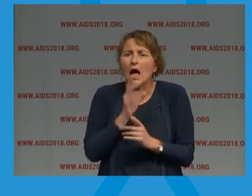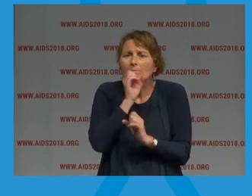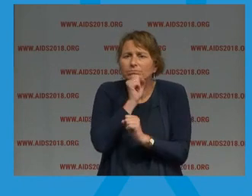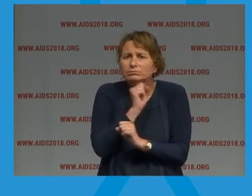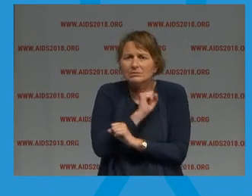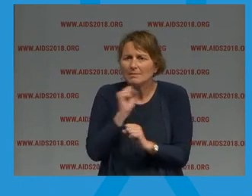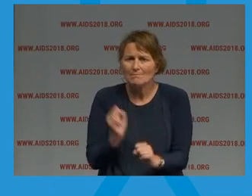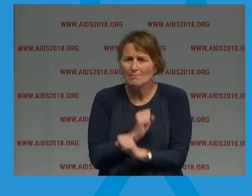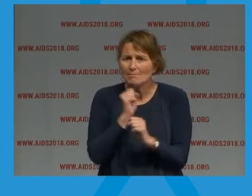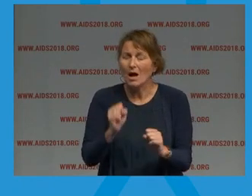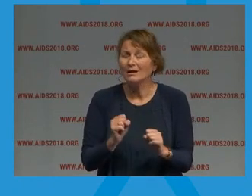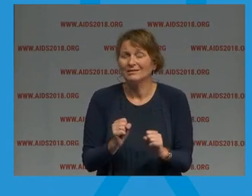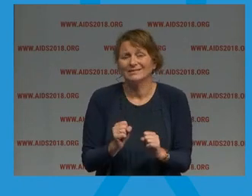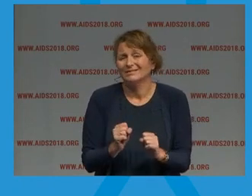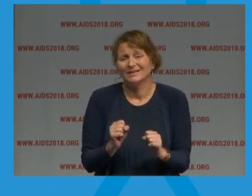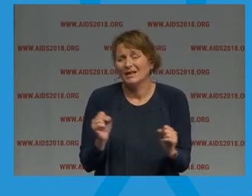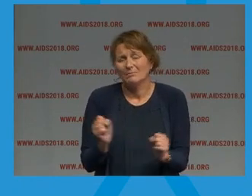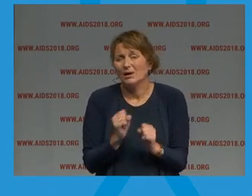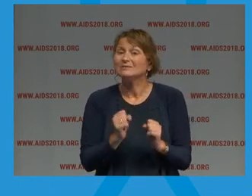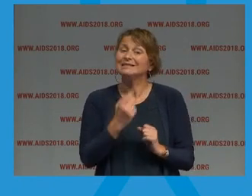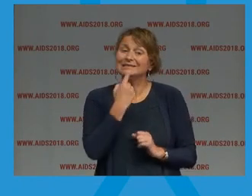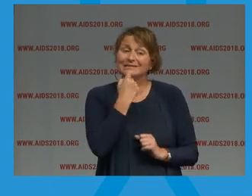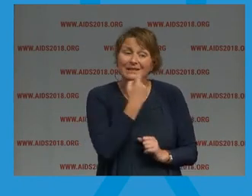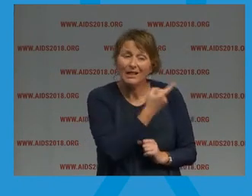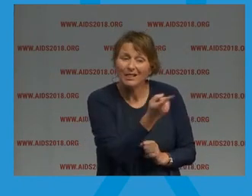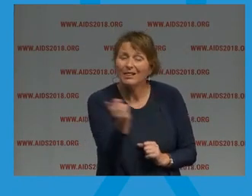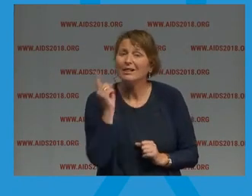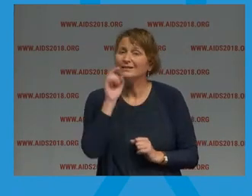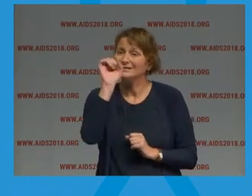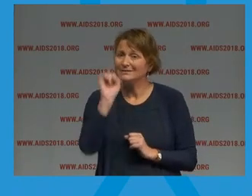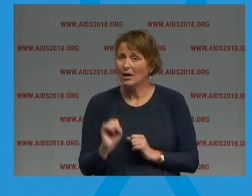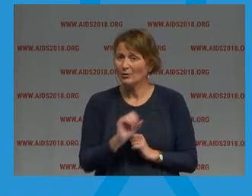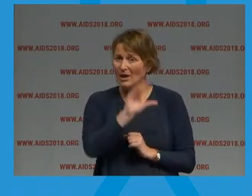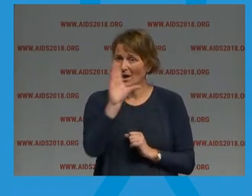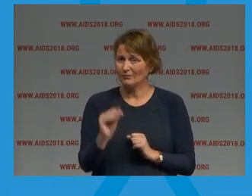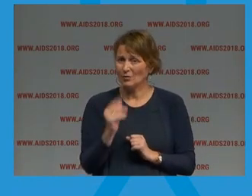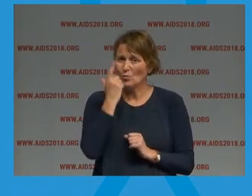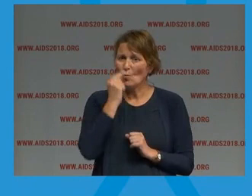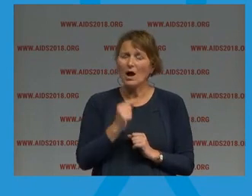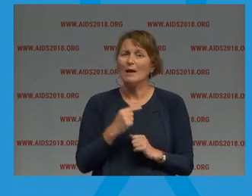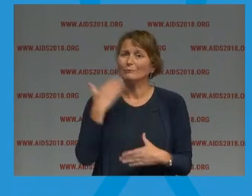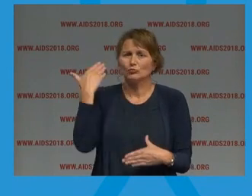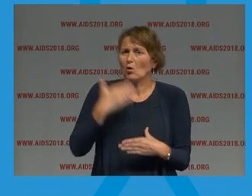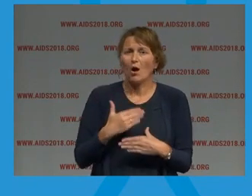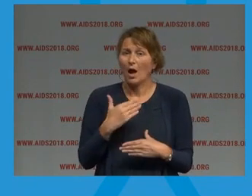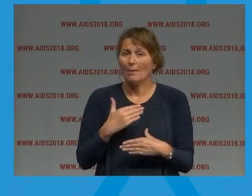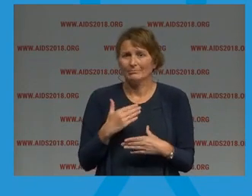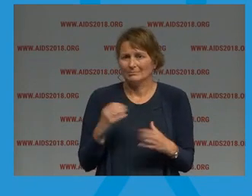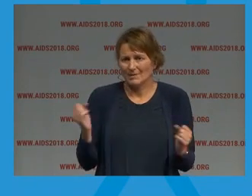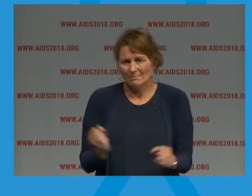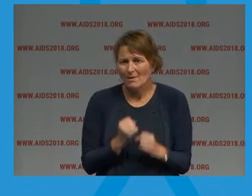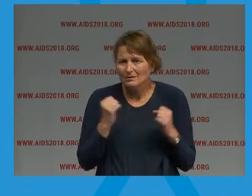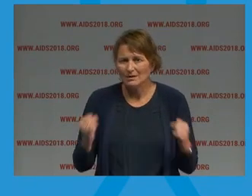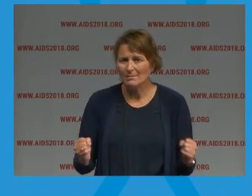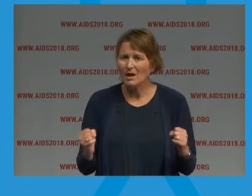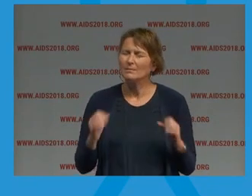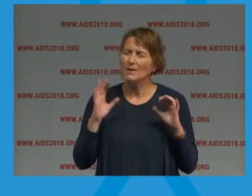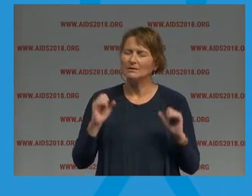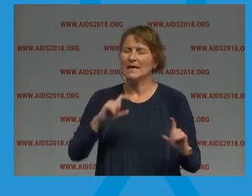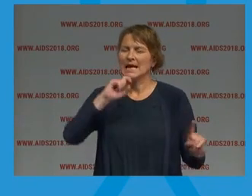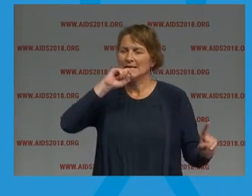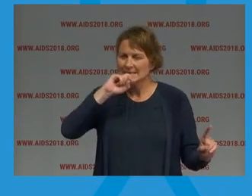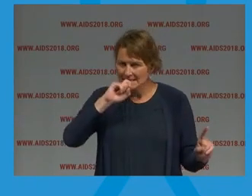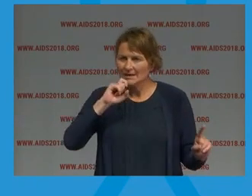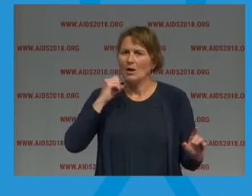say to the women of South Africa is we've got to keep the fight up. You can't stop. Let's take